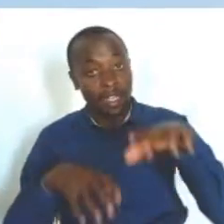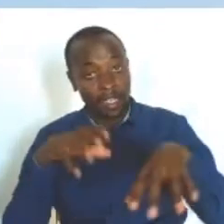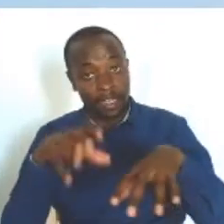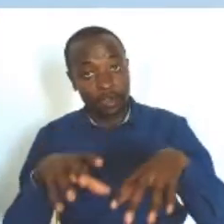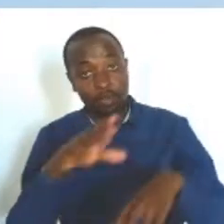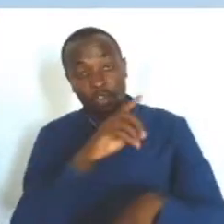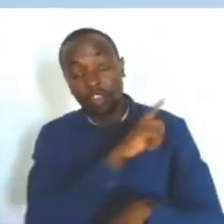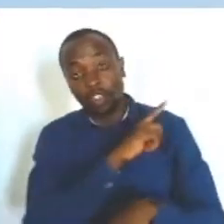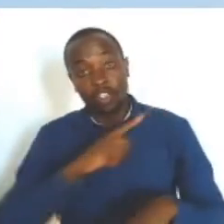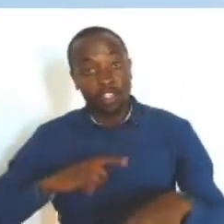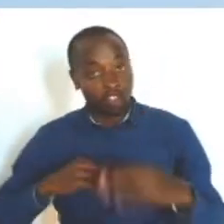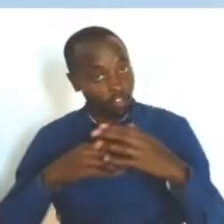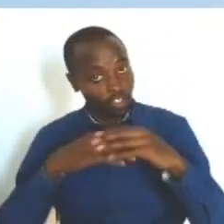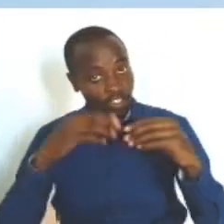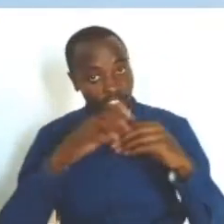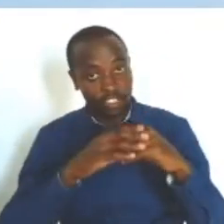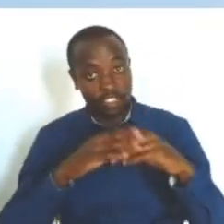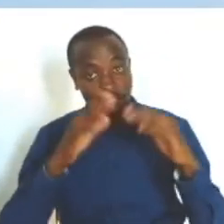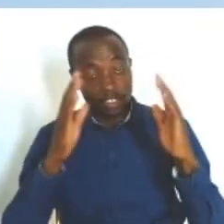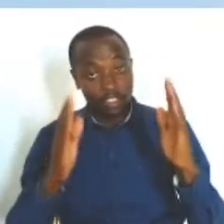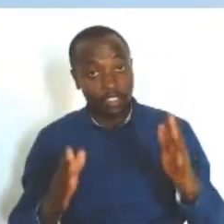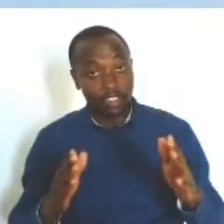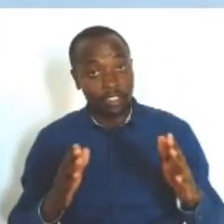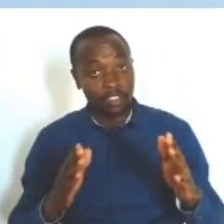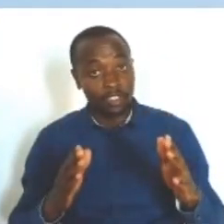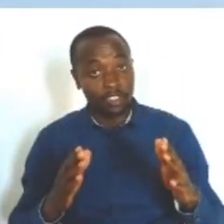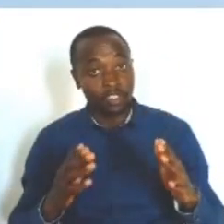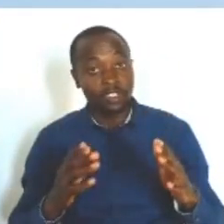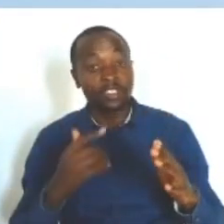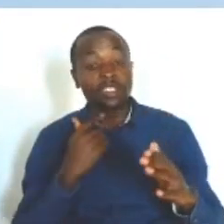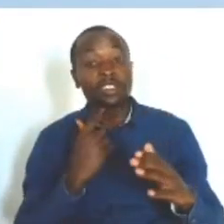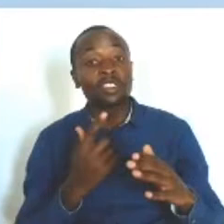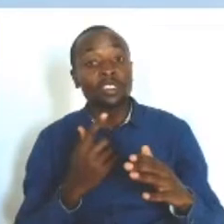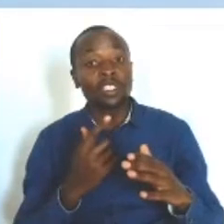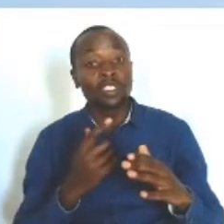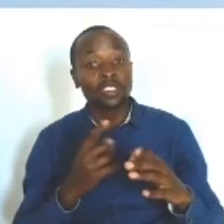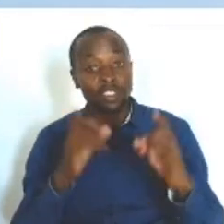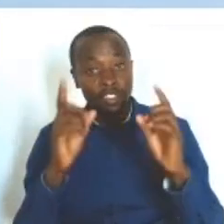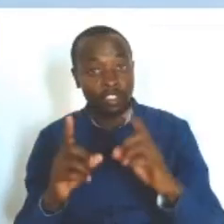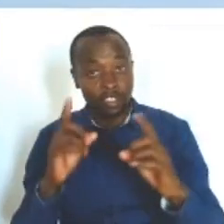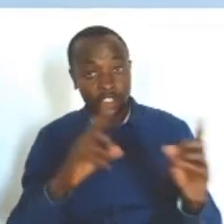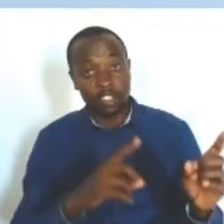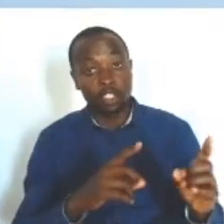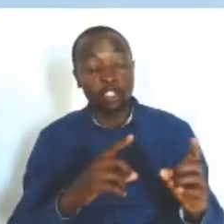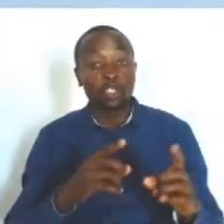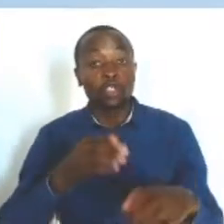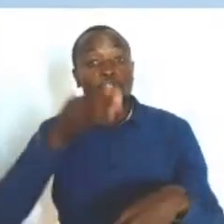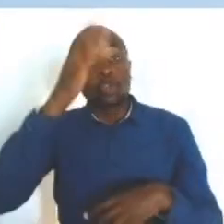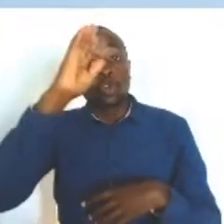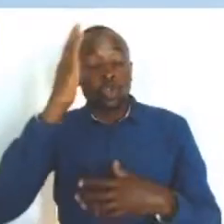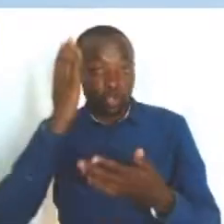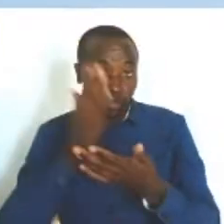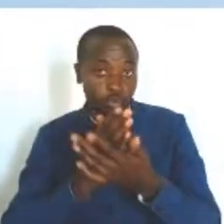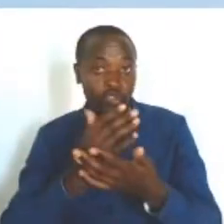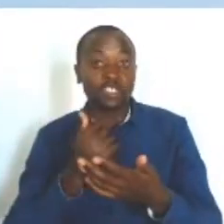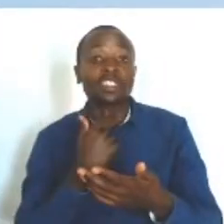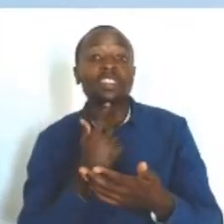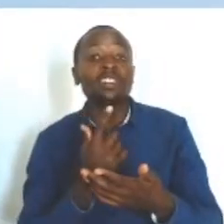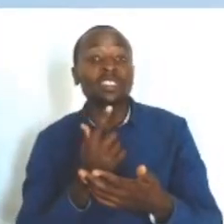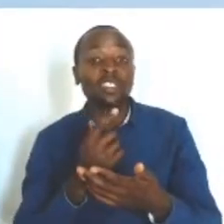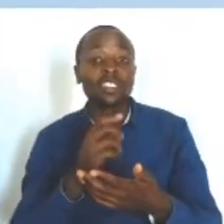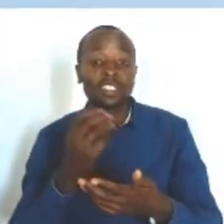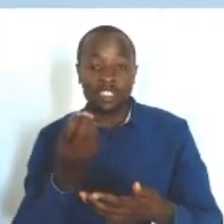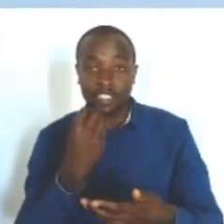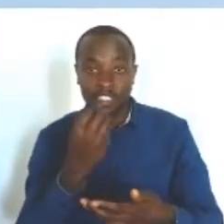has had made. He said to the woman, did God really say to you, you must not eat any tree in the